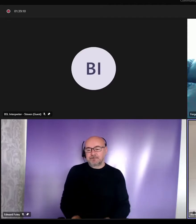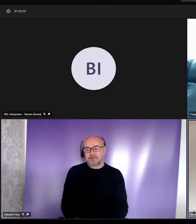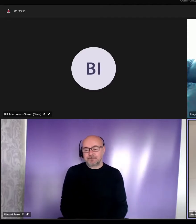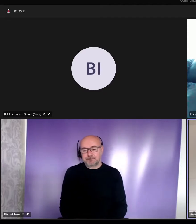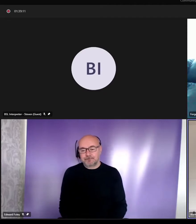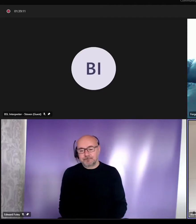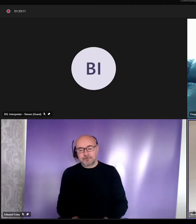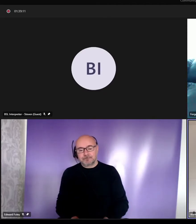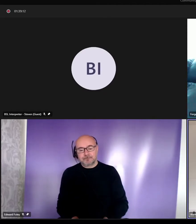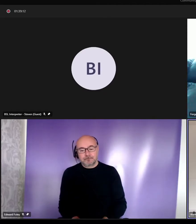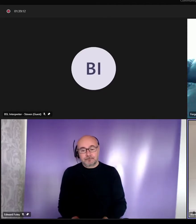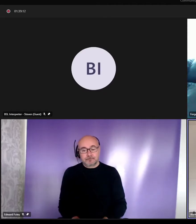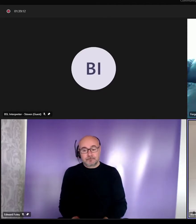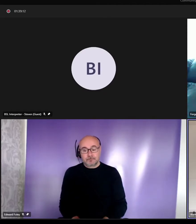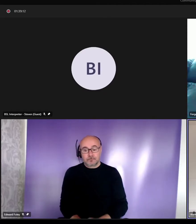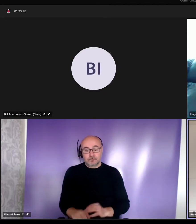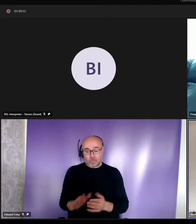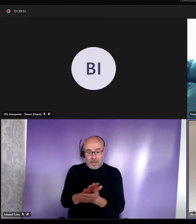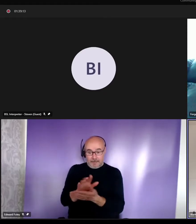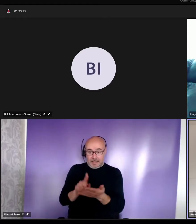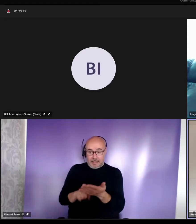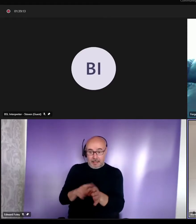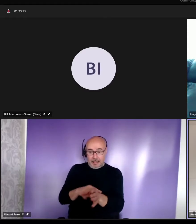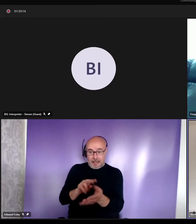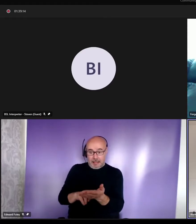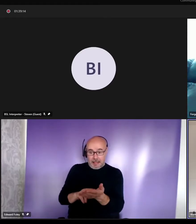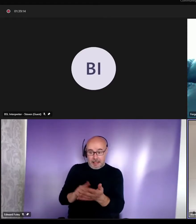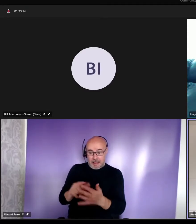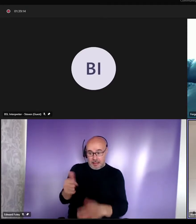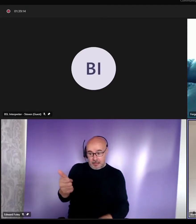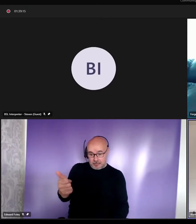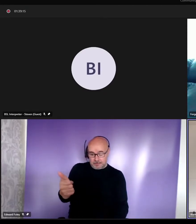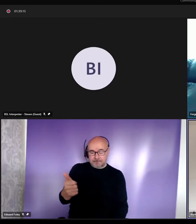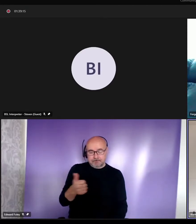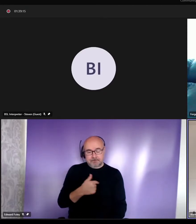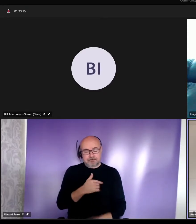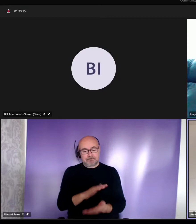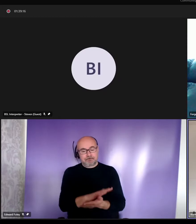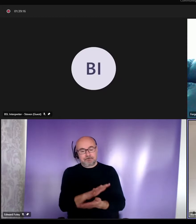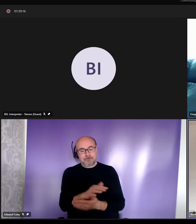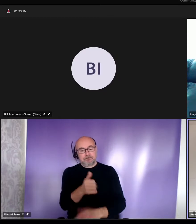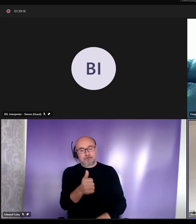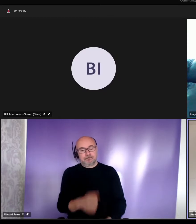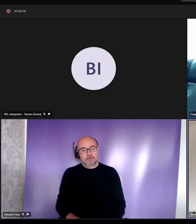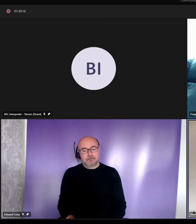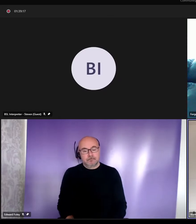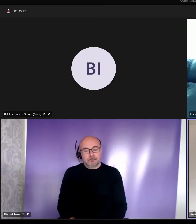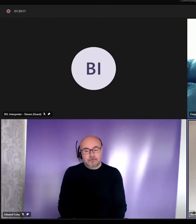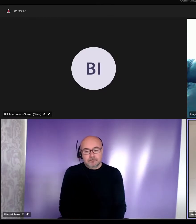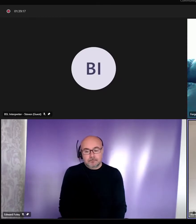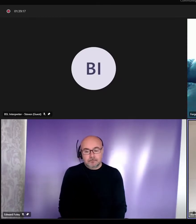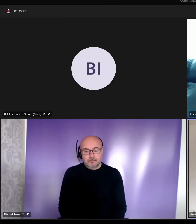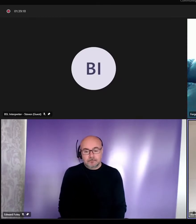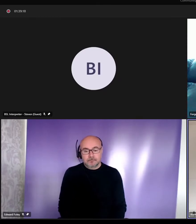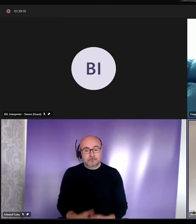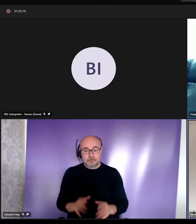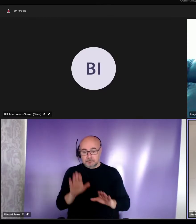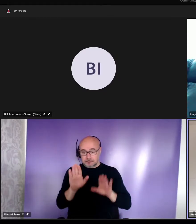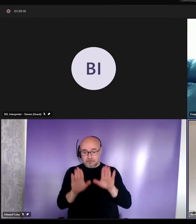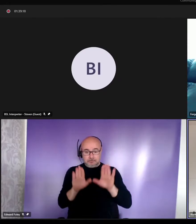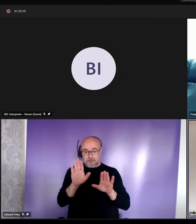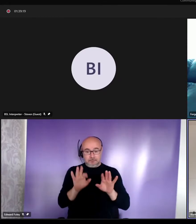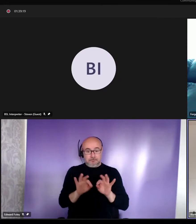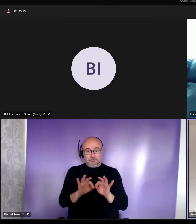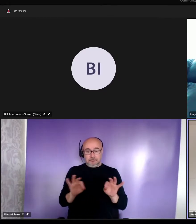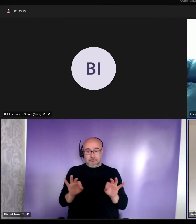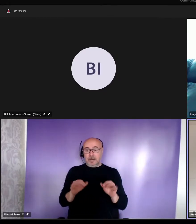Okay, thank you, Lynn. You happy with that? Yep. Okay. No other hands up. I'll